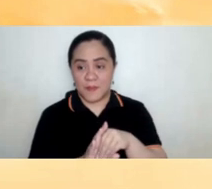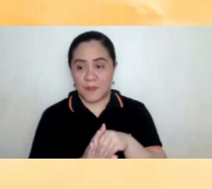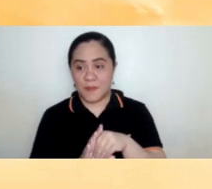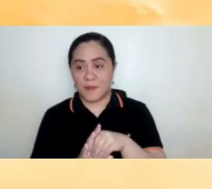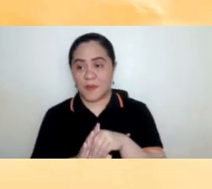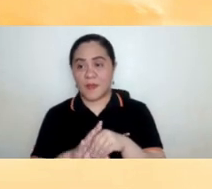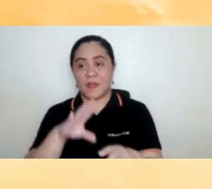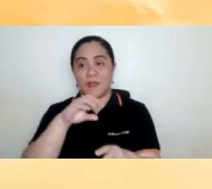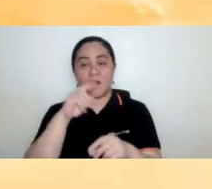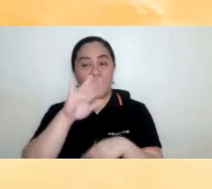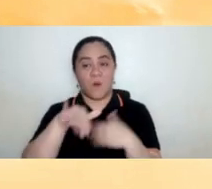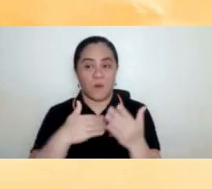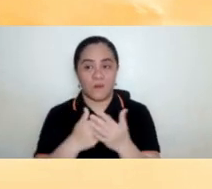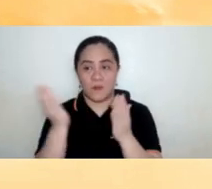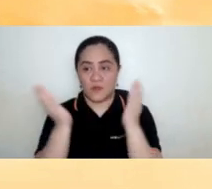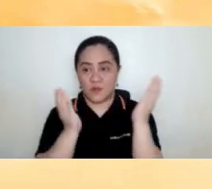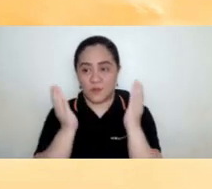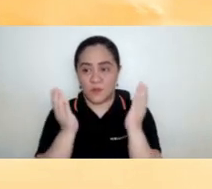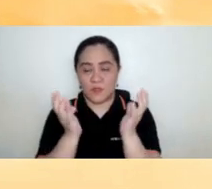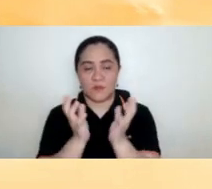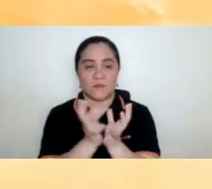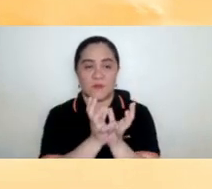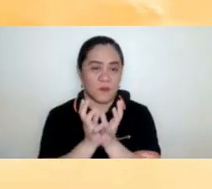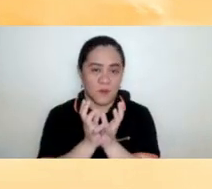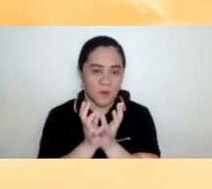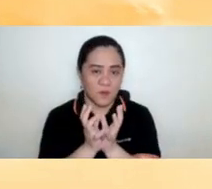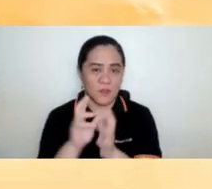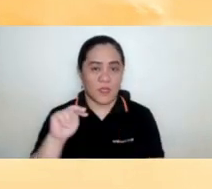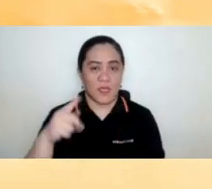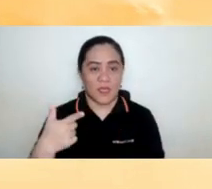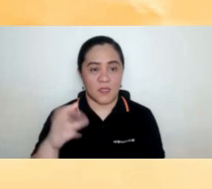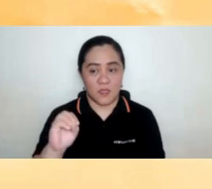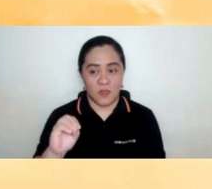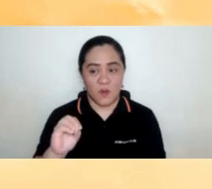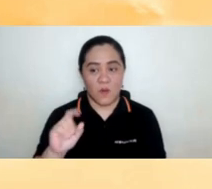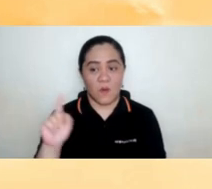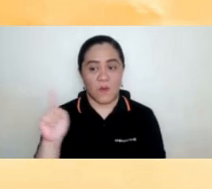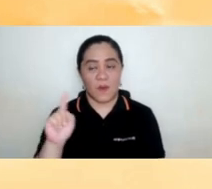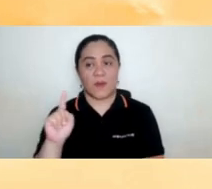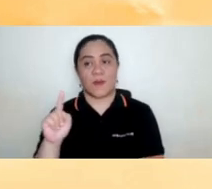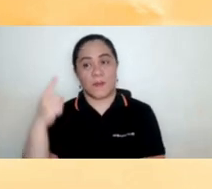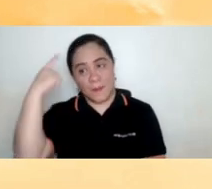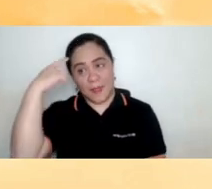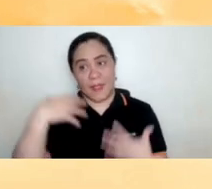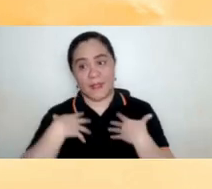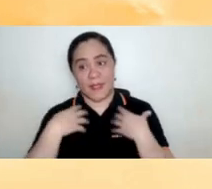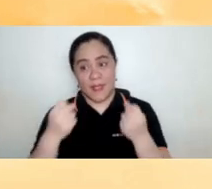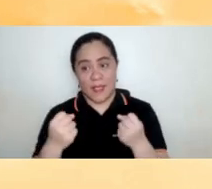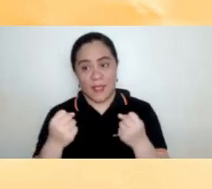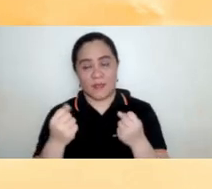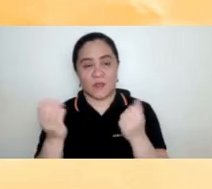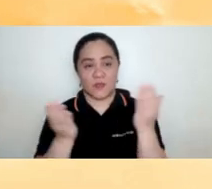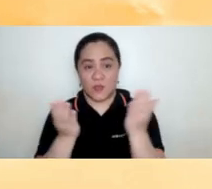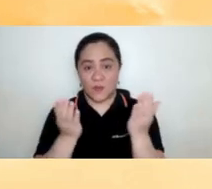Circle of Hope Community Services, a nonprofit organization that provides mental health resources and services